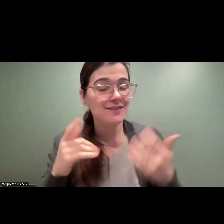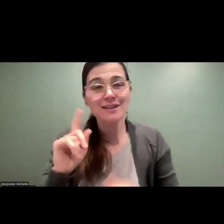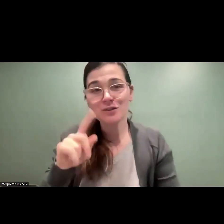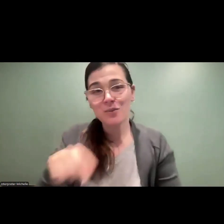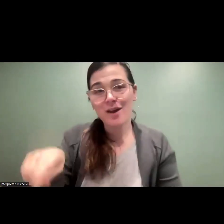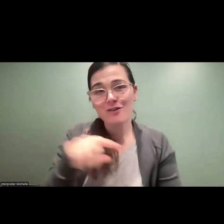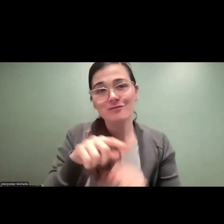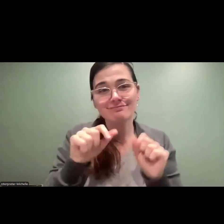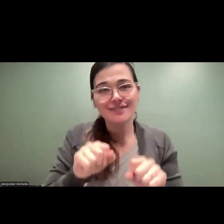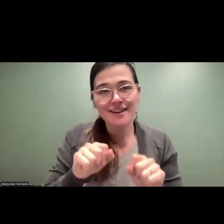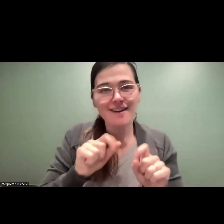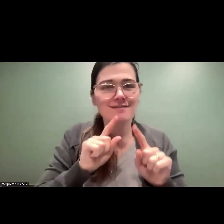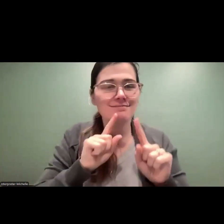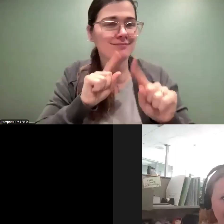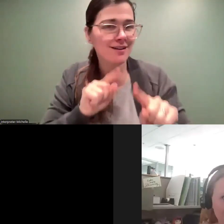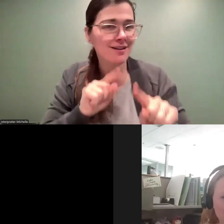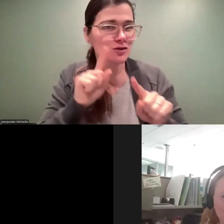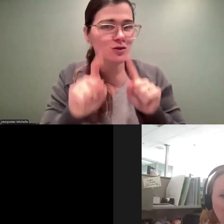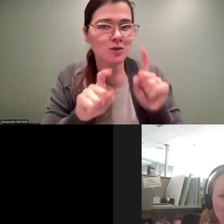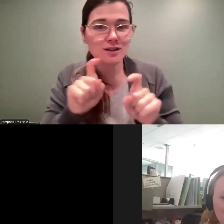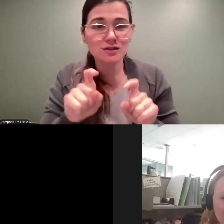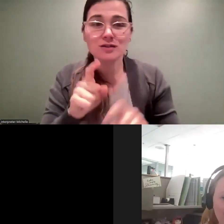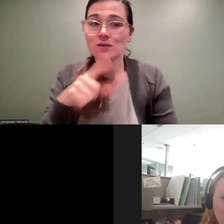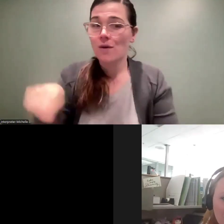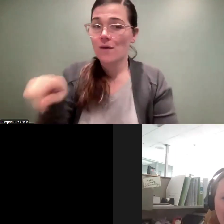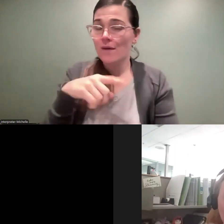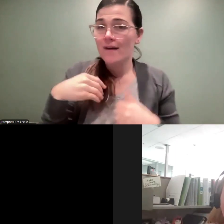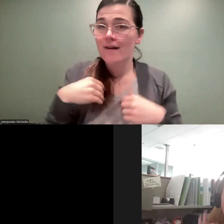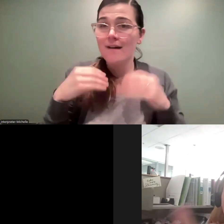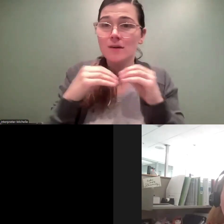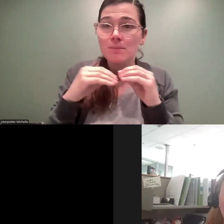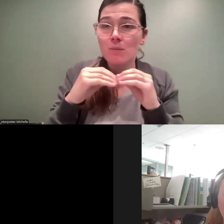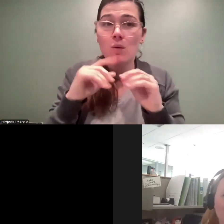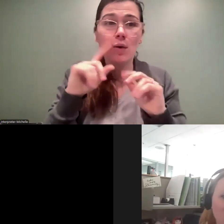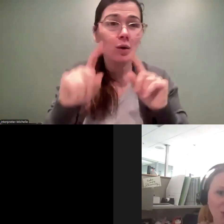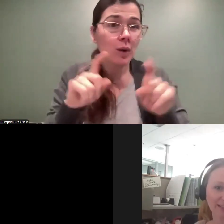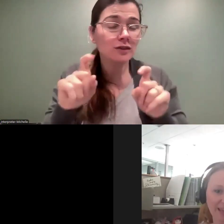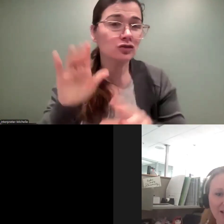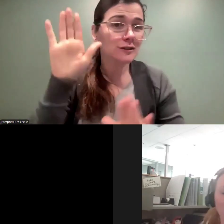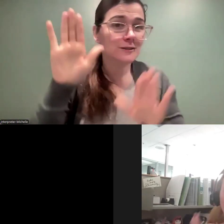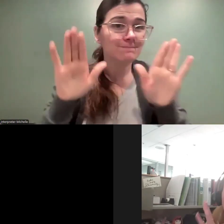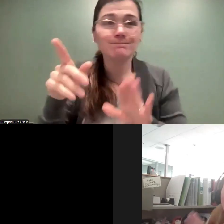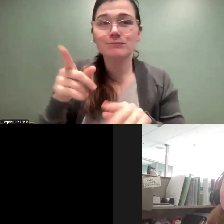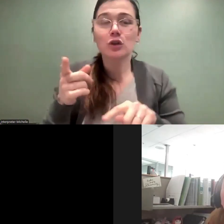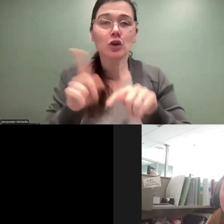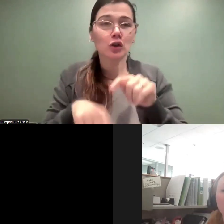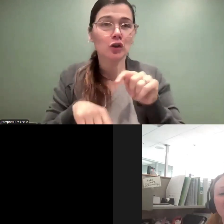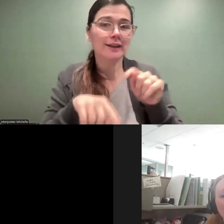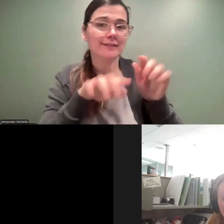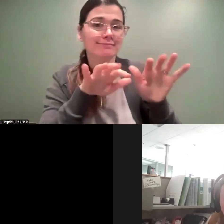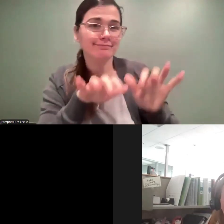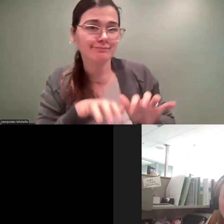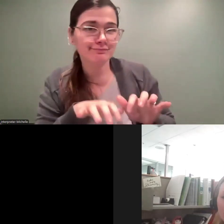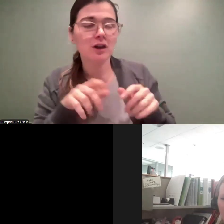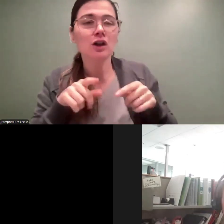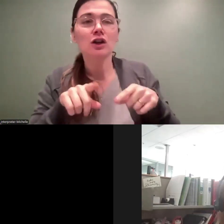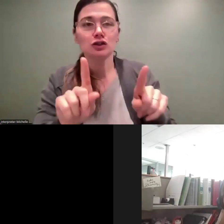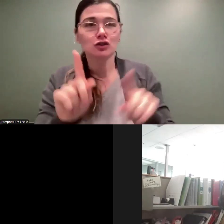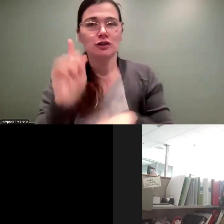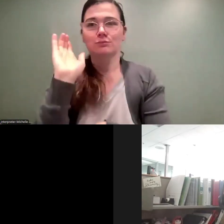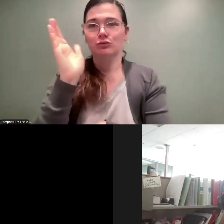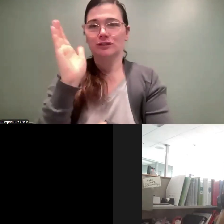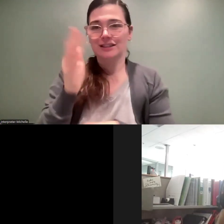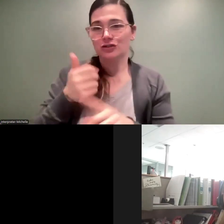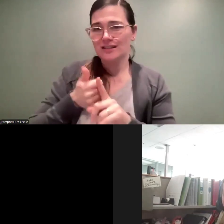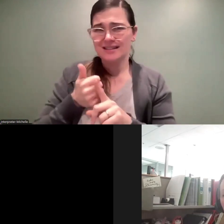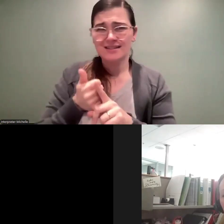questions answered. So if you have any additional questions that you were not able to put in during the actual presentation itself, please feel free to